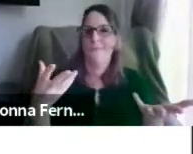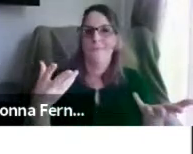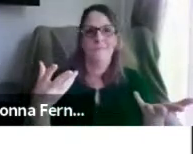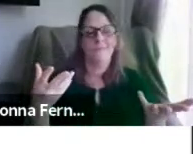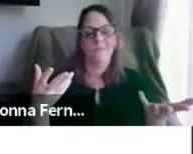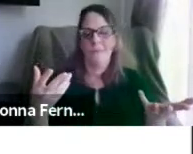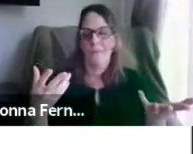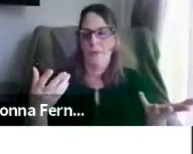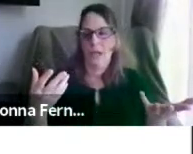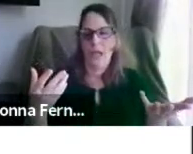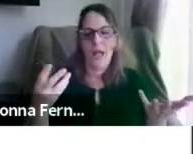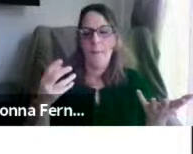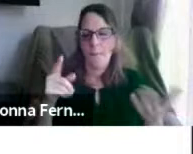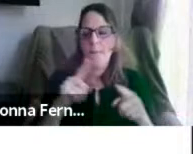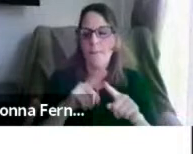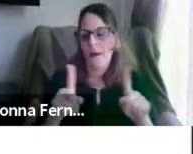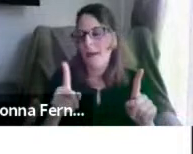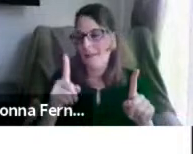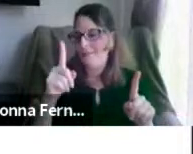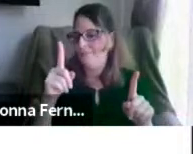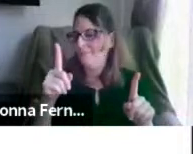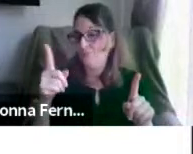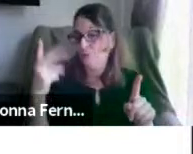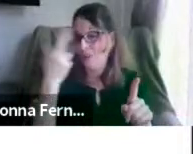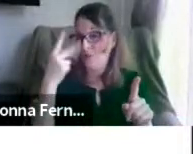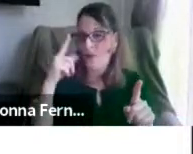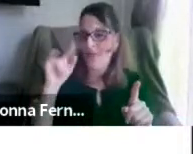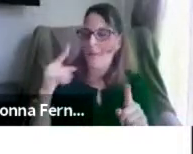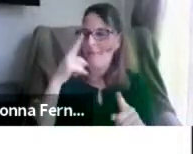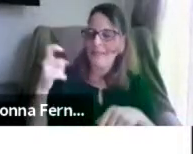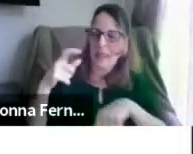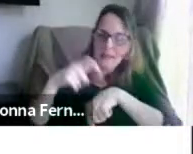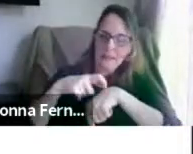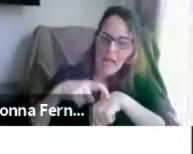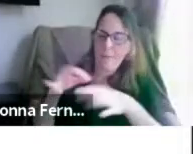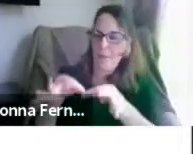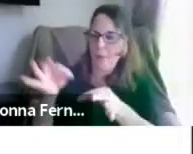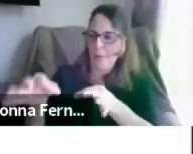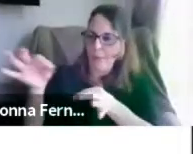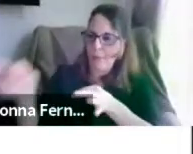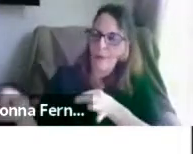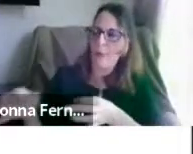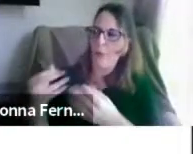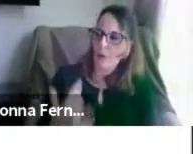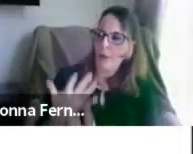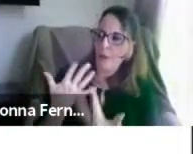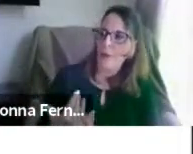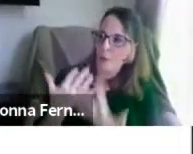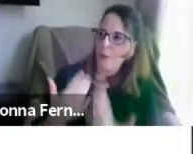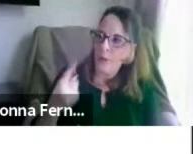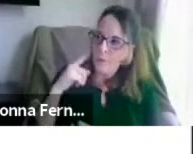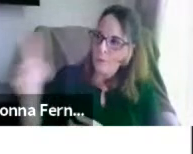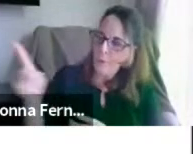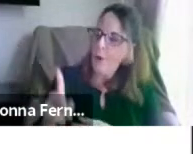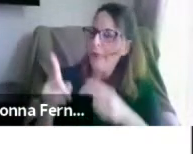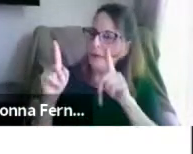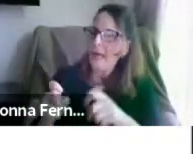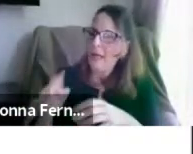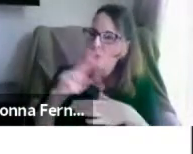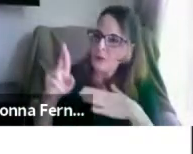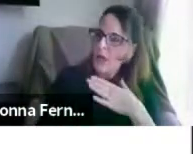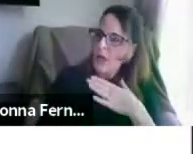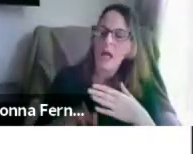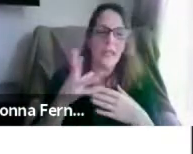But I do think that it had a lot to do with the testing and the time that it took to get test results back and the efficiency with the